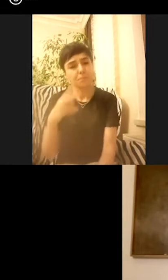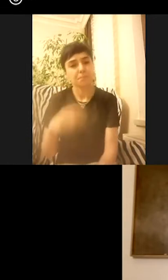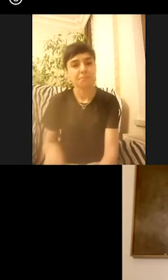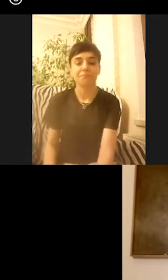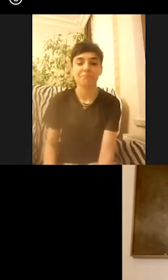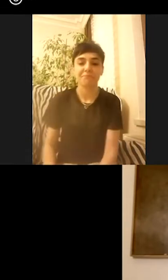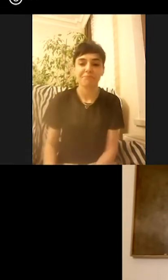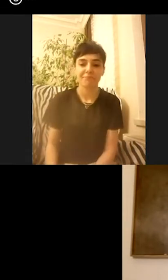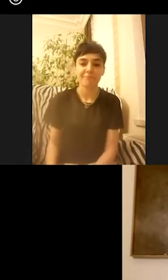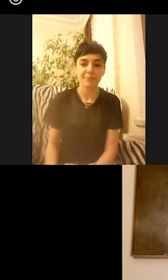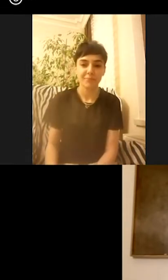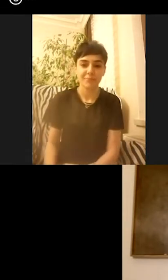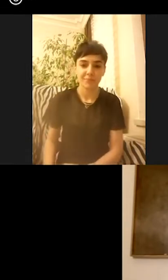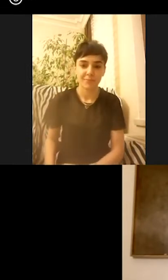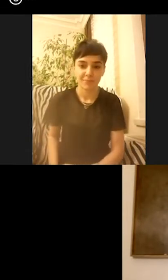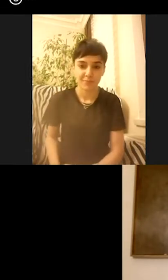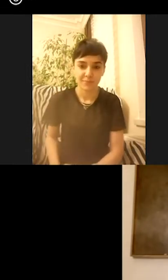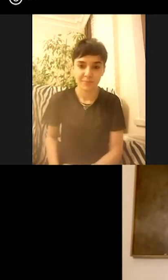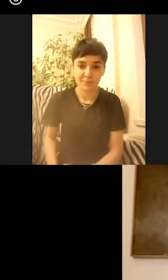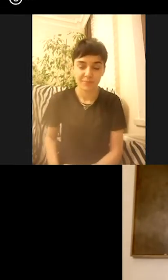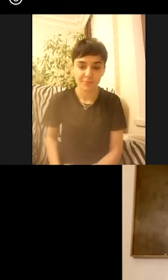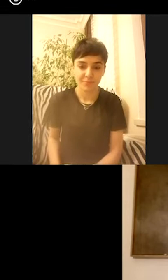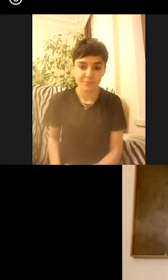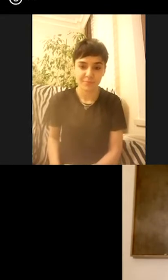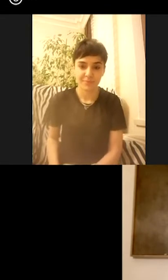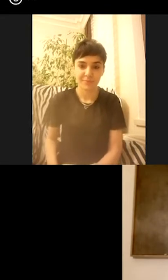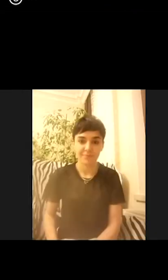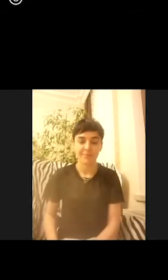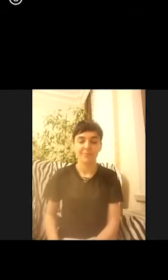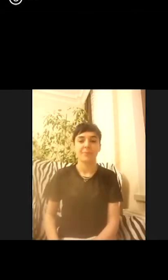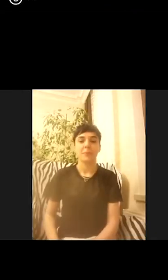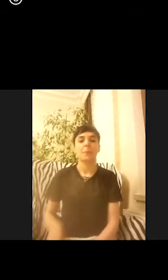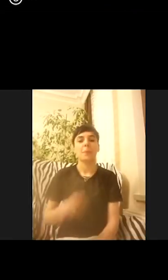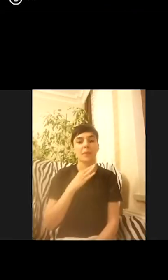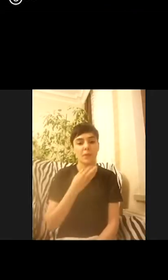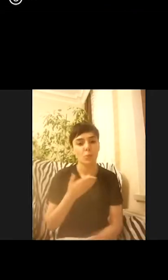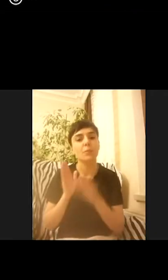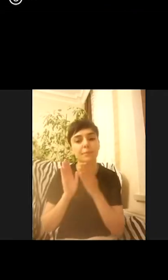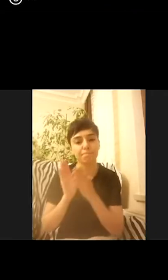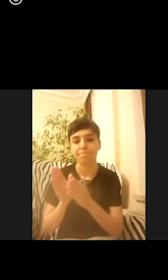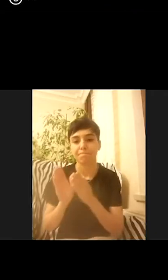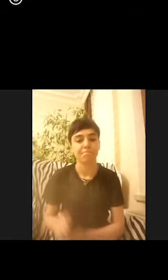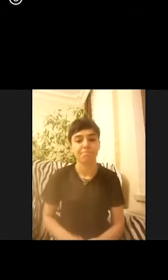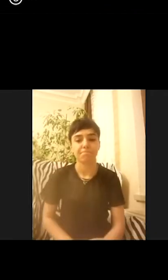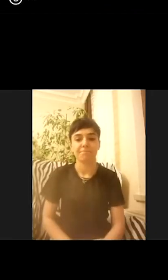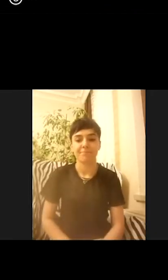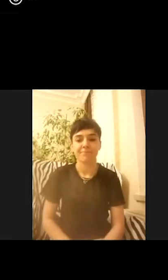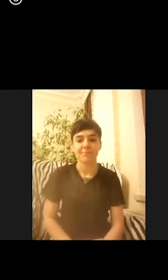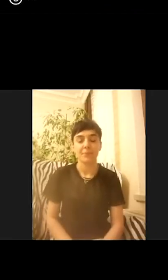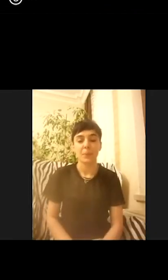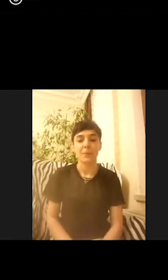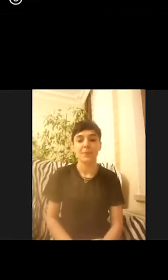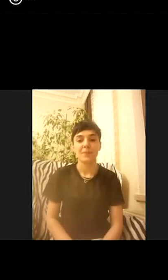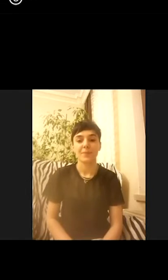I'm just going to continue saying thank you. People who have been here through the window previously know that I continue to say thank you